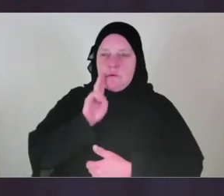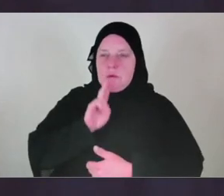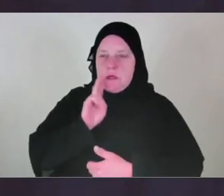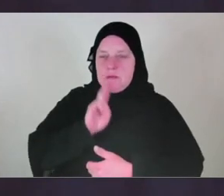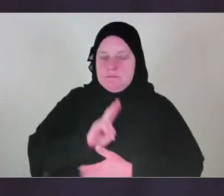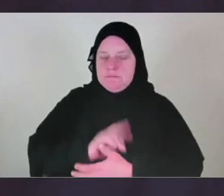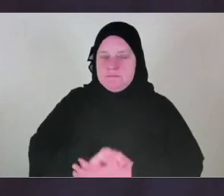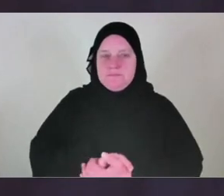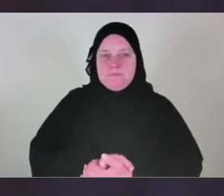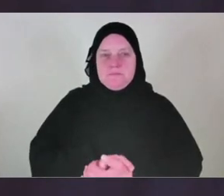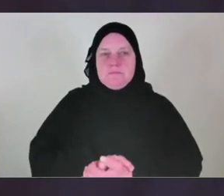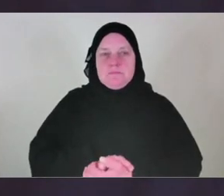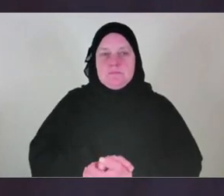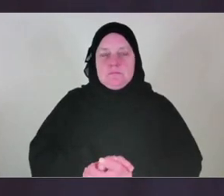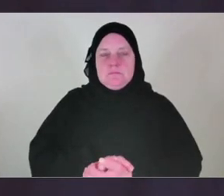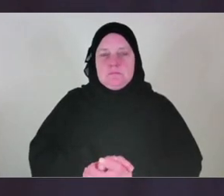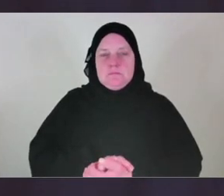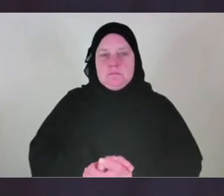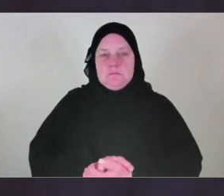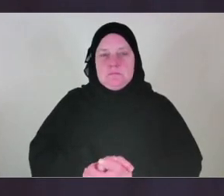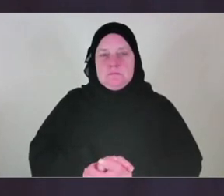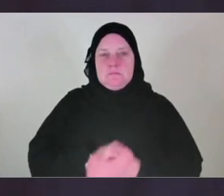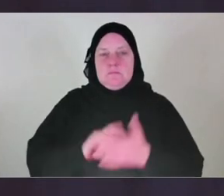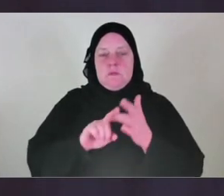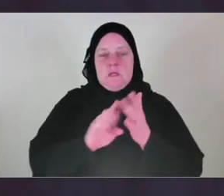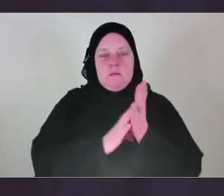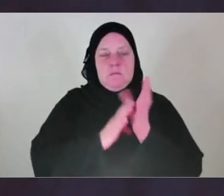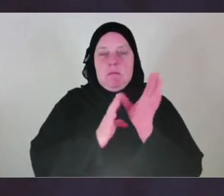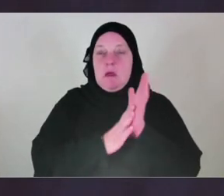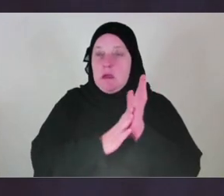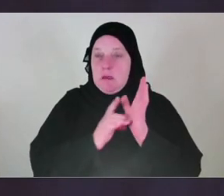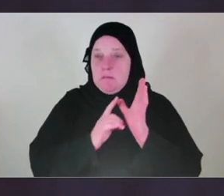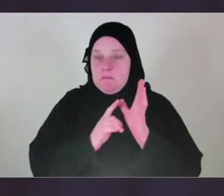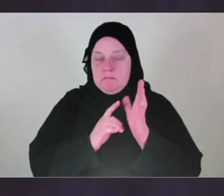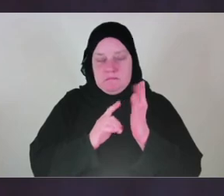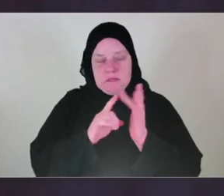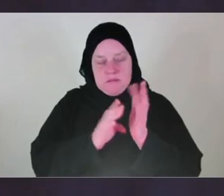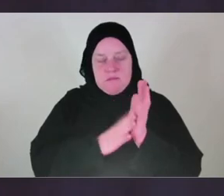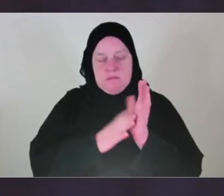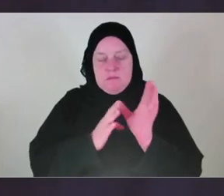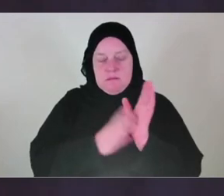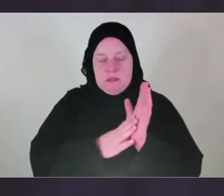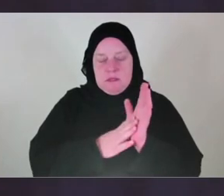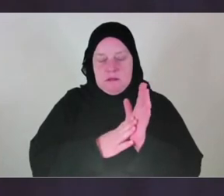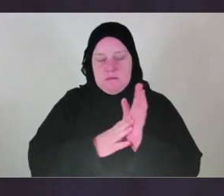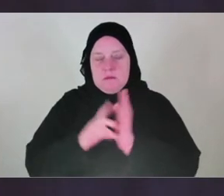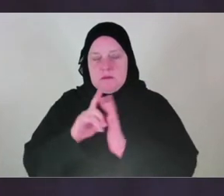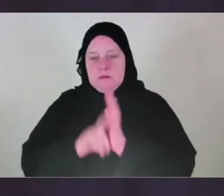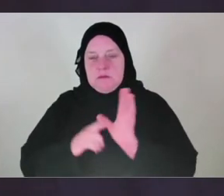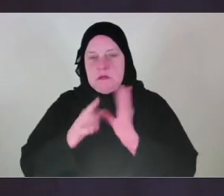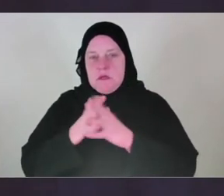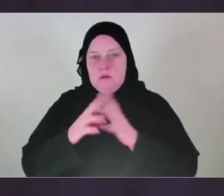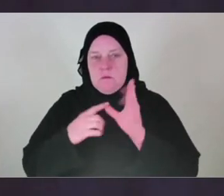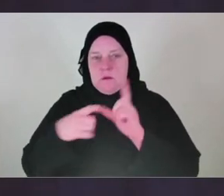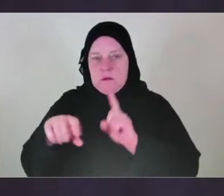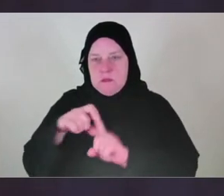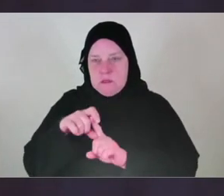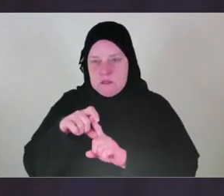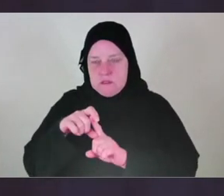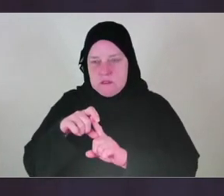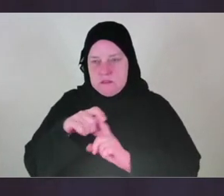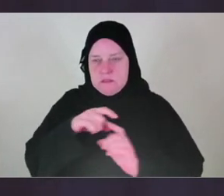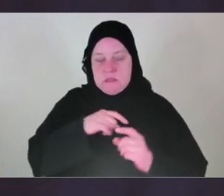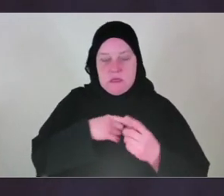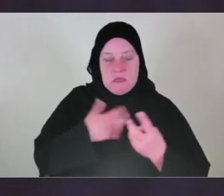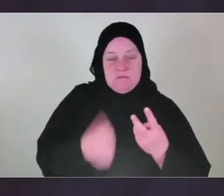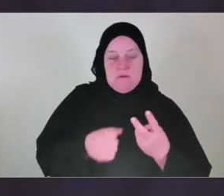But Imam al-Jawad was married to who? One of the wives, the one that was forced upon him to marry,